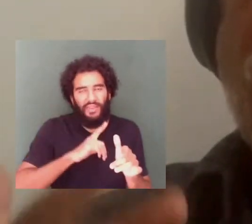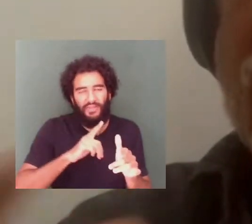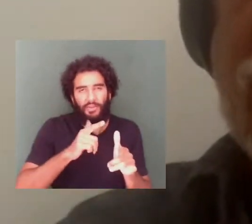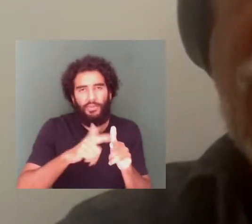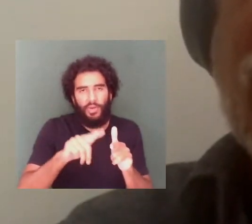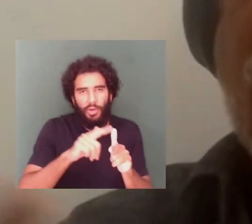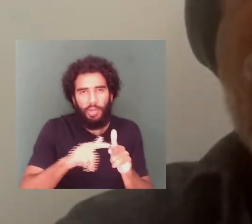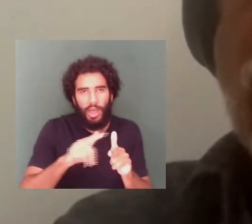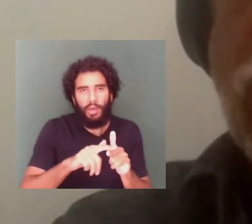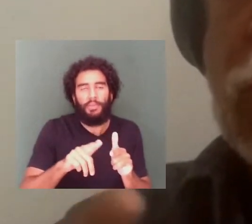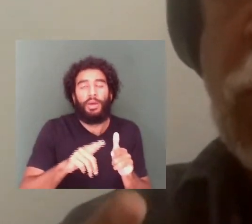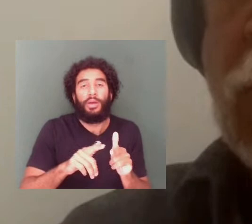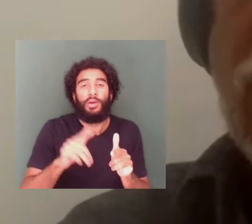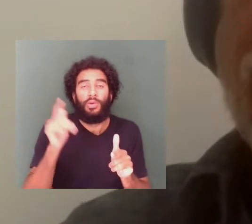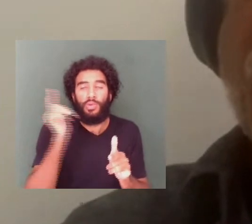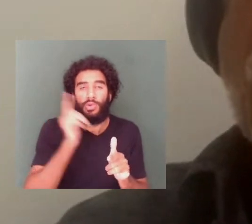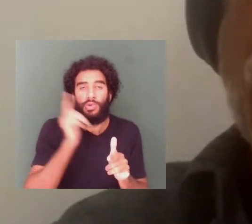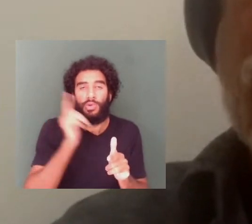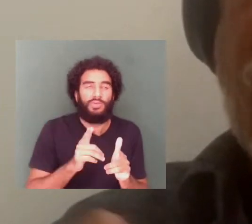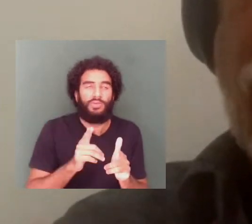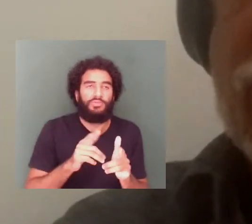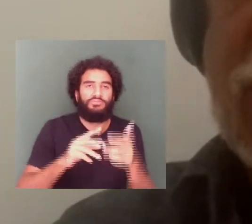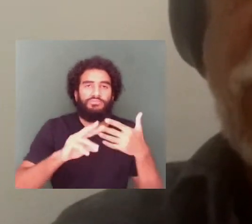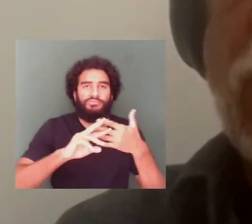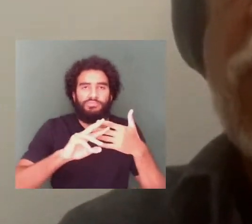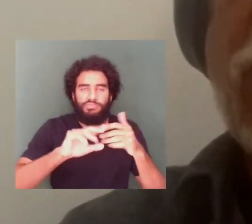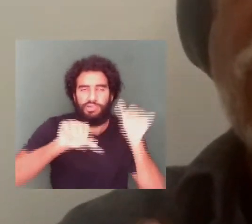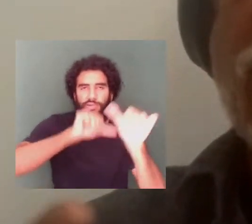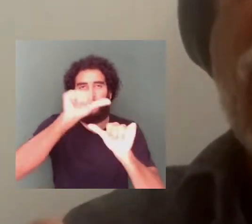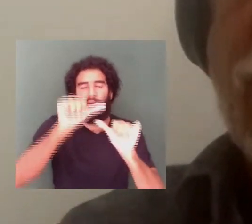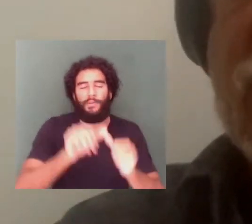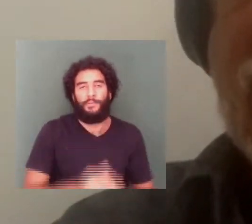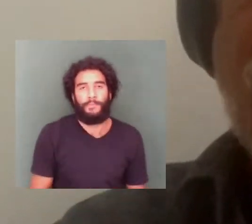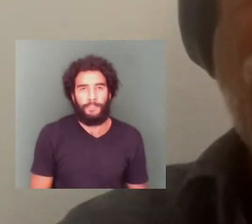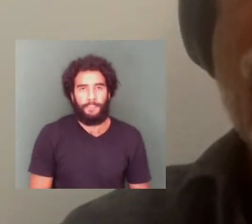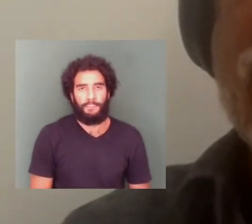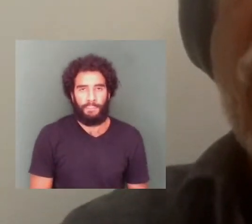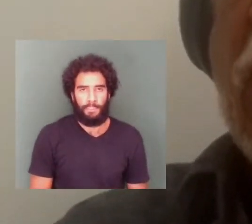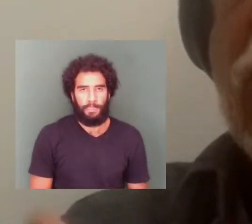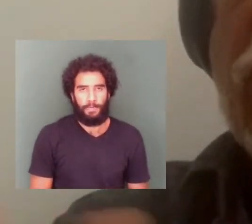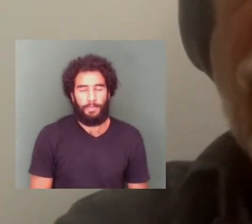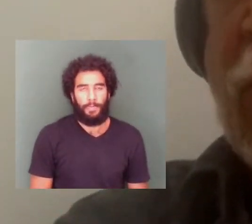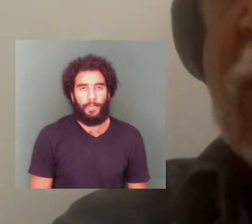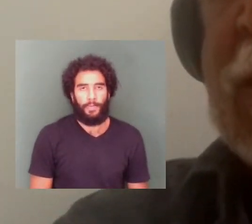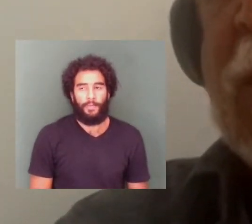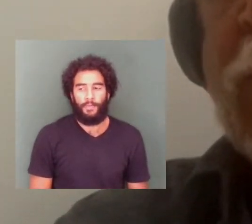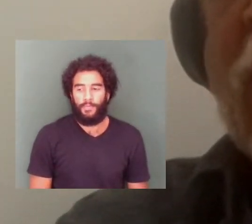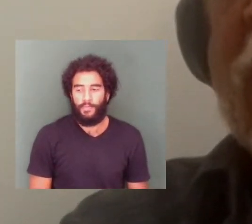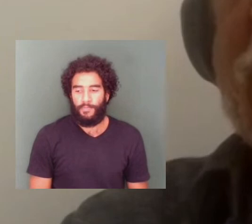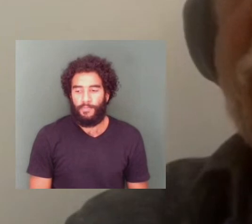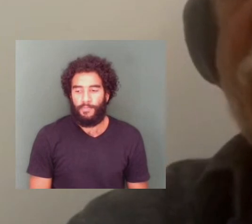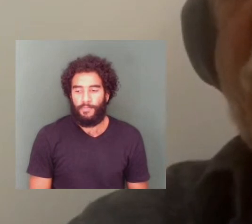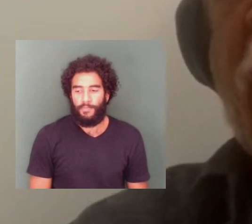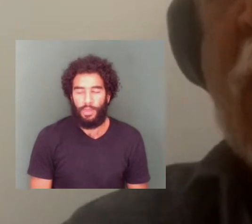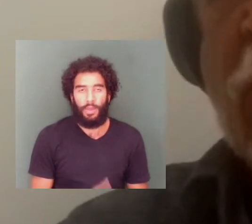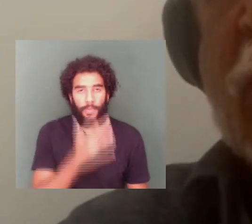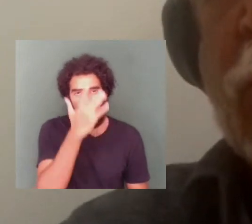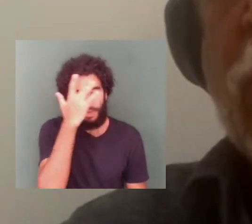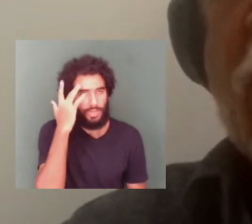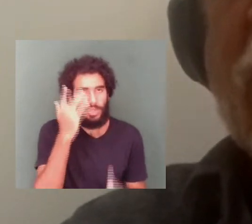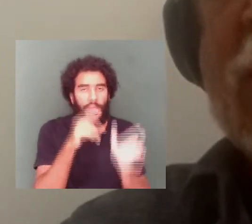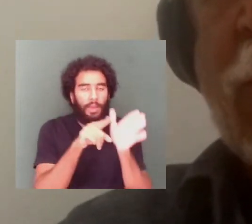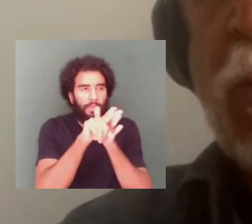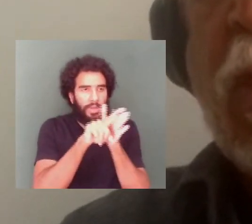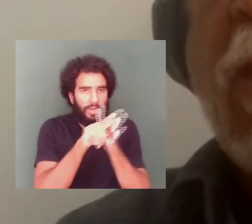a problem. If you don't solve it in an activist way, of course, you have to